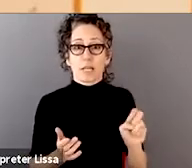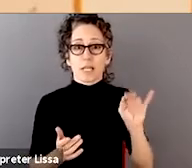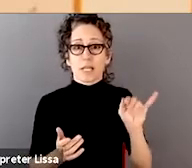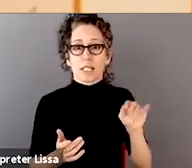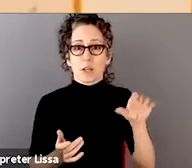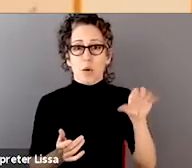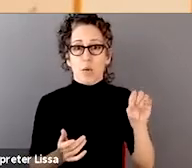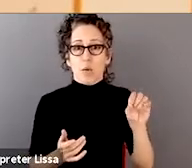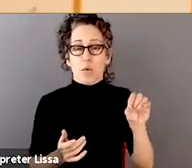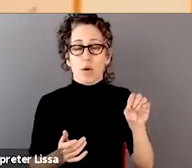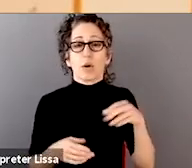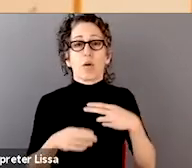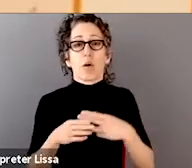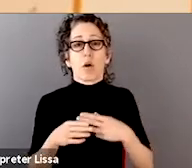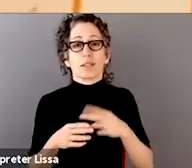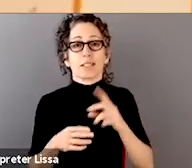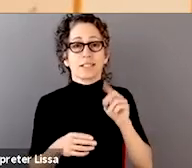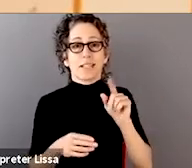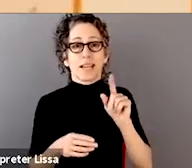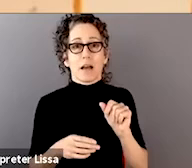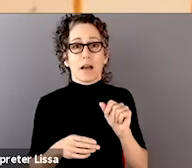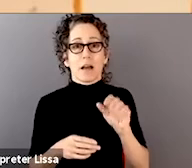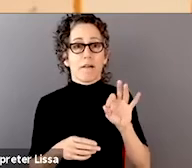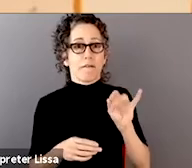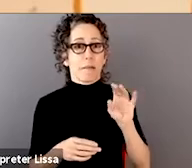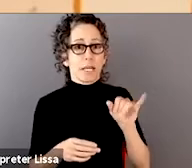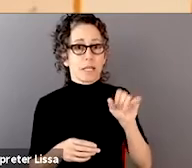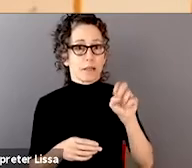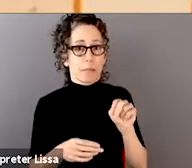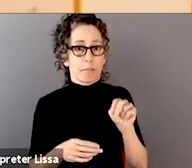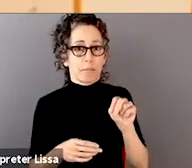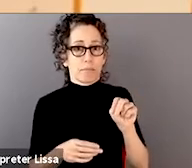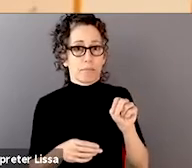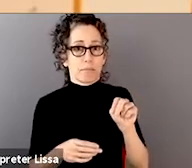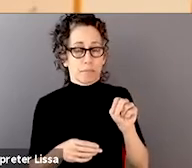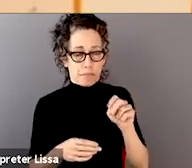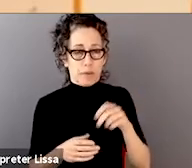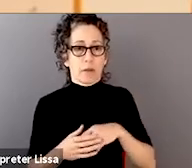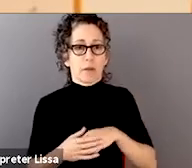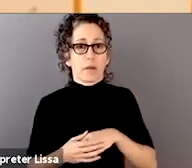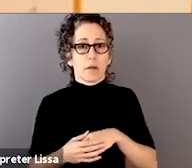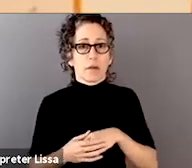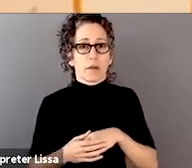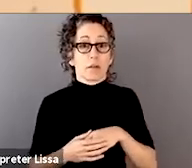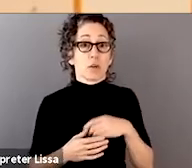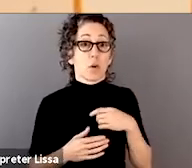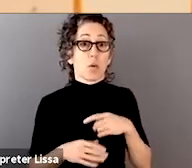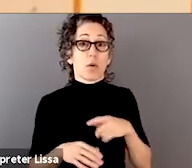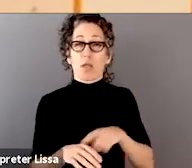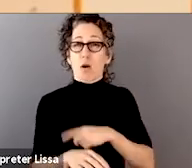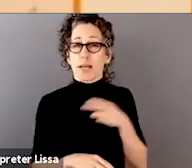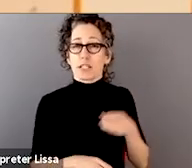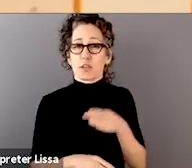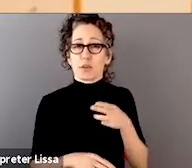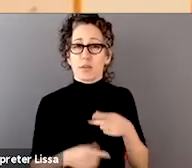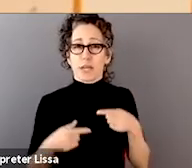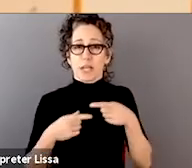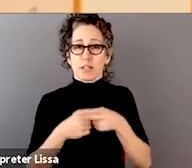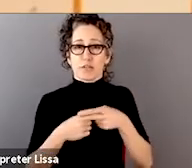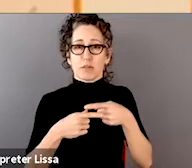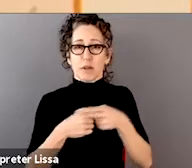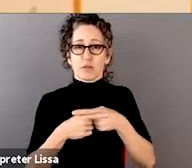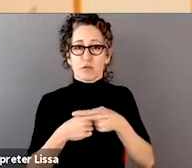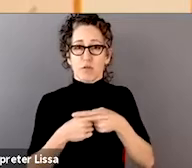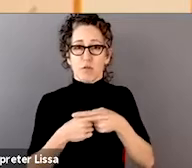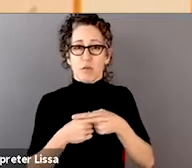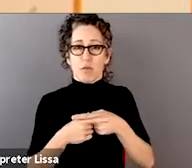Data Feminism, which tries to do pretty much exactly this. Think about how the long history of intersectional feminist theory